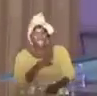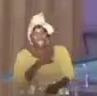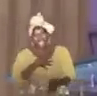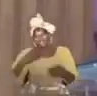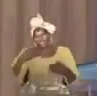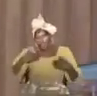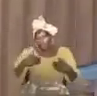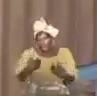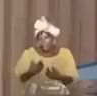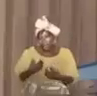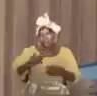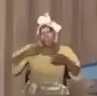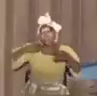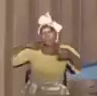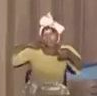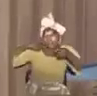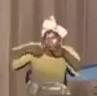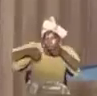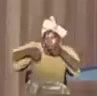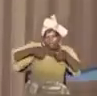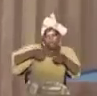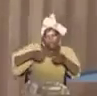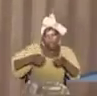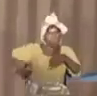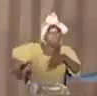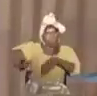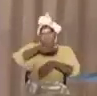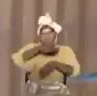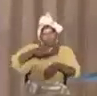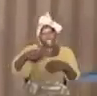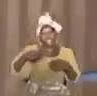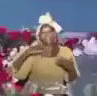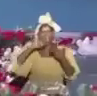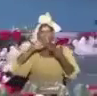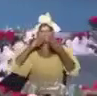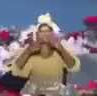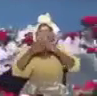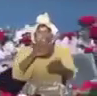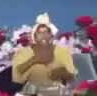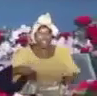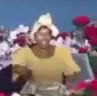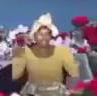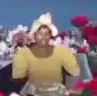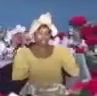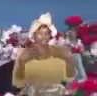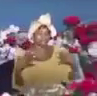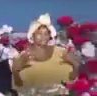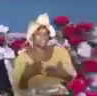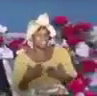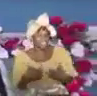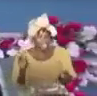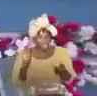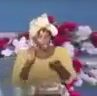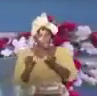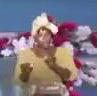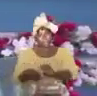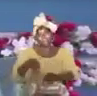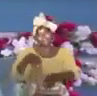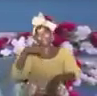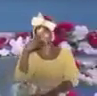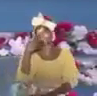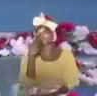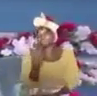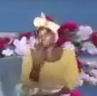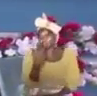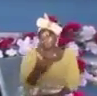over troubles and fears. Number three, as simple as this would sound,